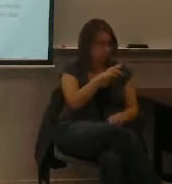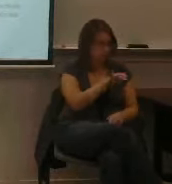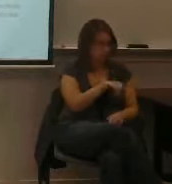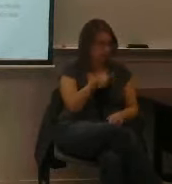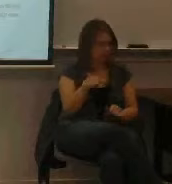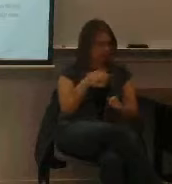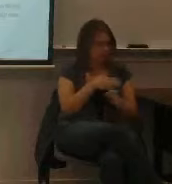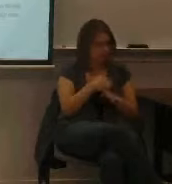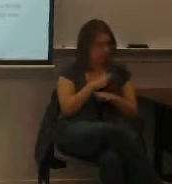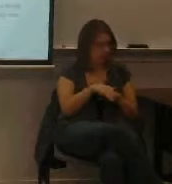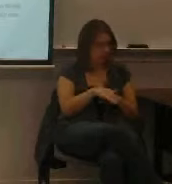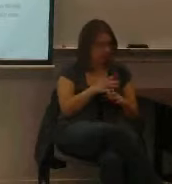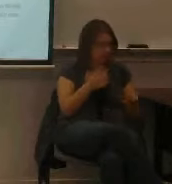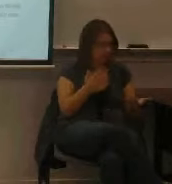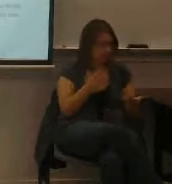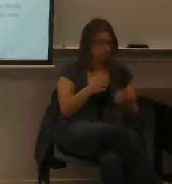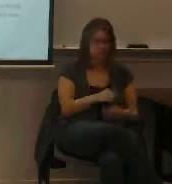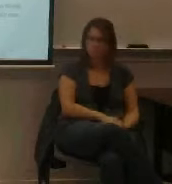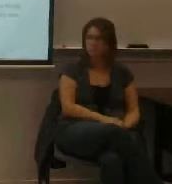specialize